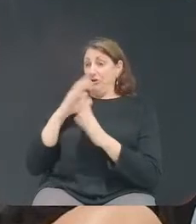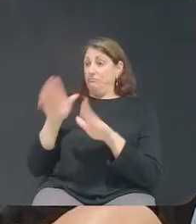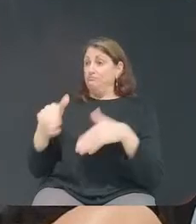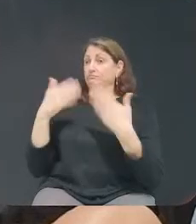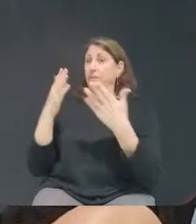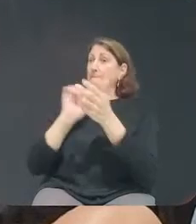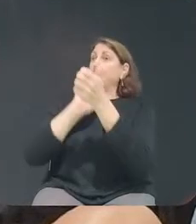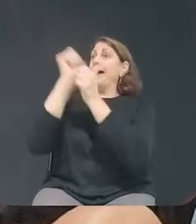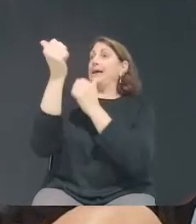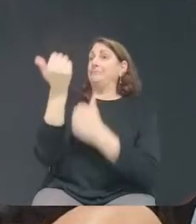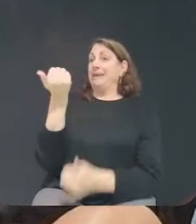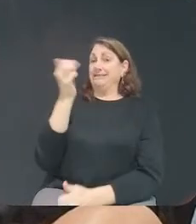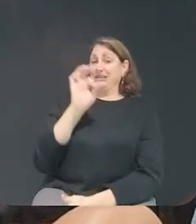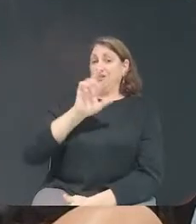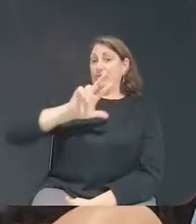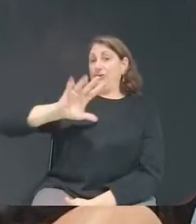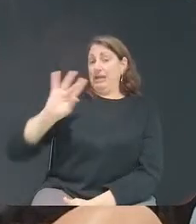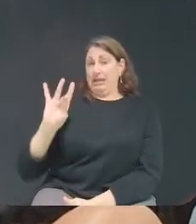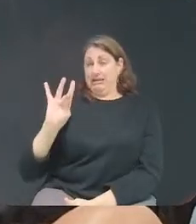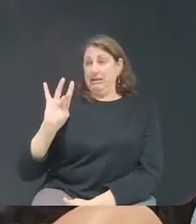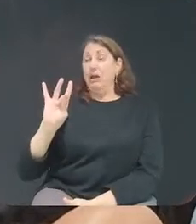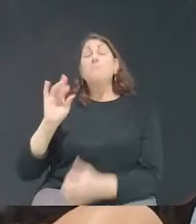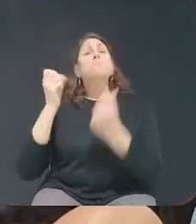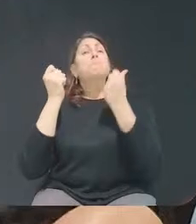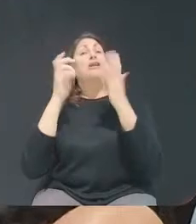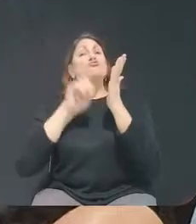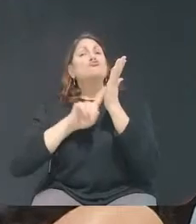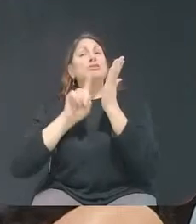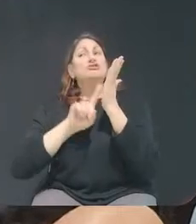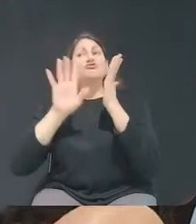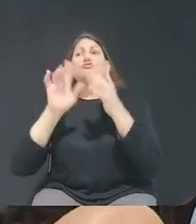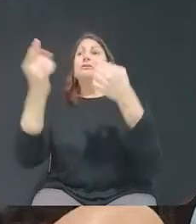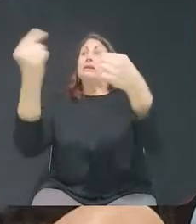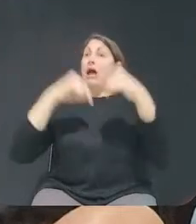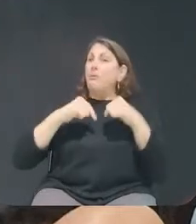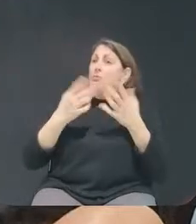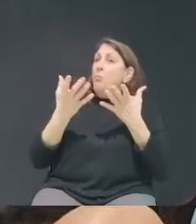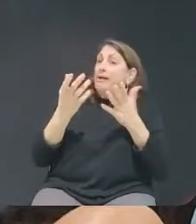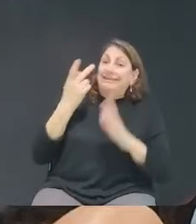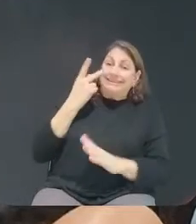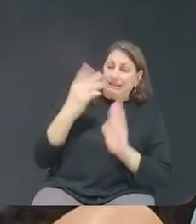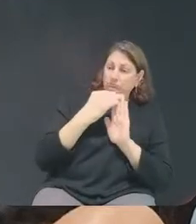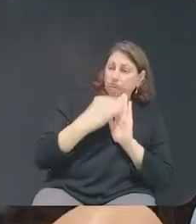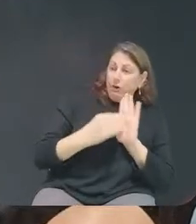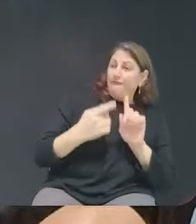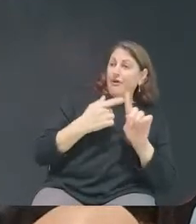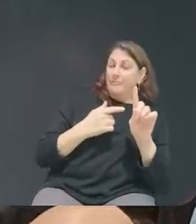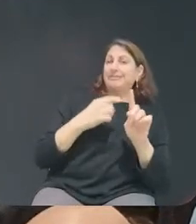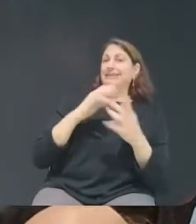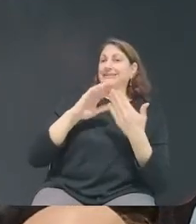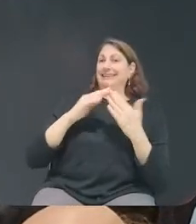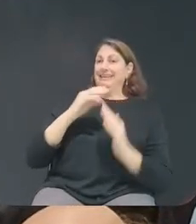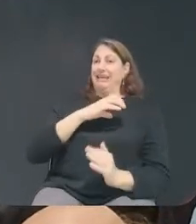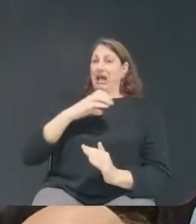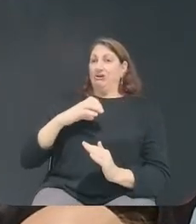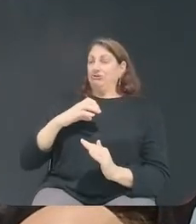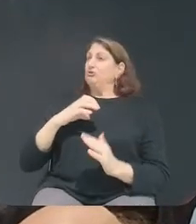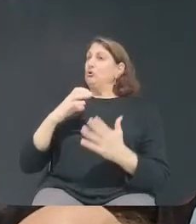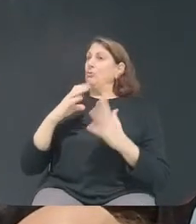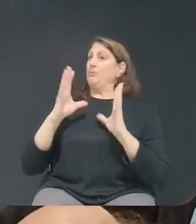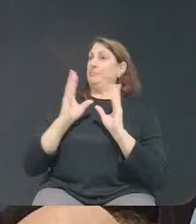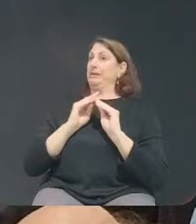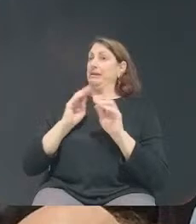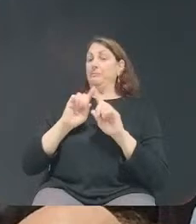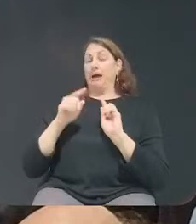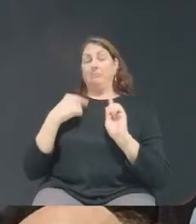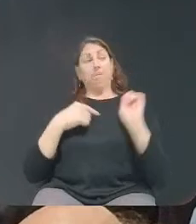Many researchers come to us wanting to look at minutes for City Council meetings, but as you can see from this entry, they are not as interesting as you